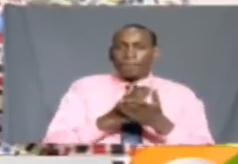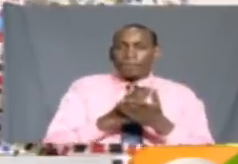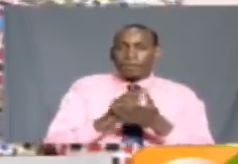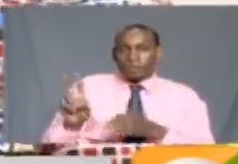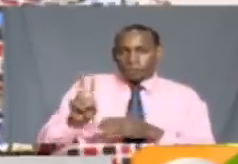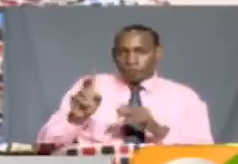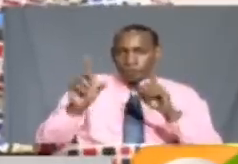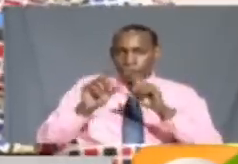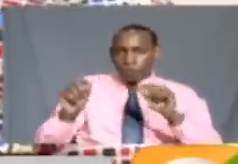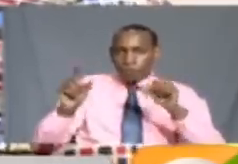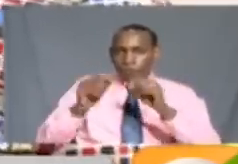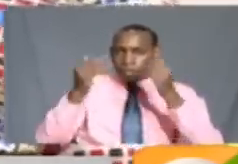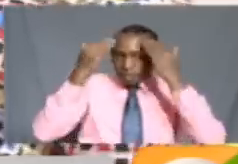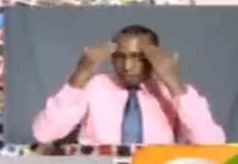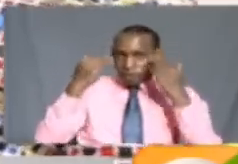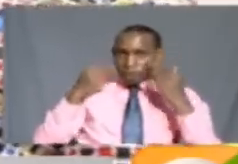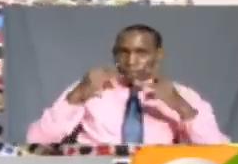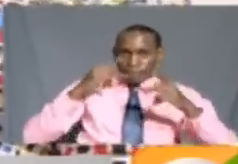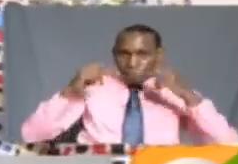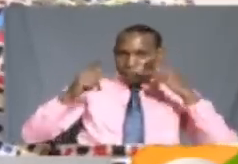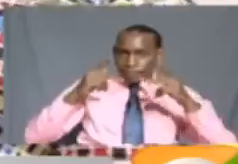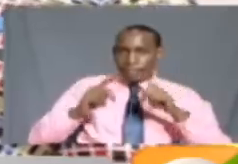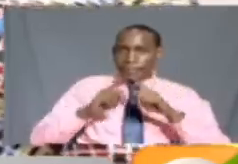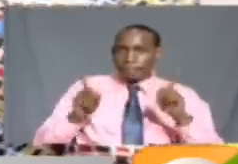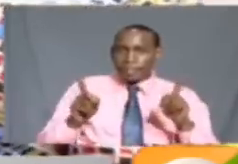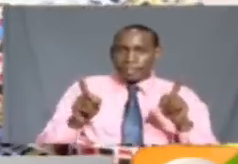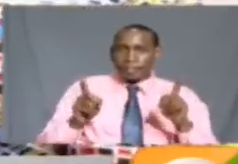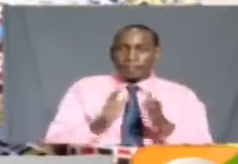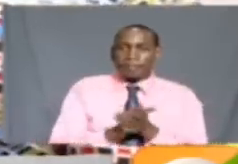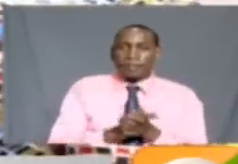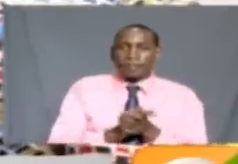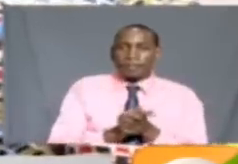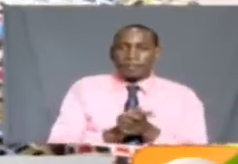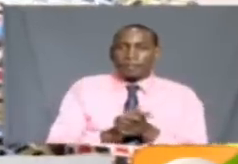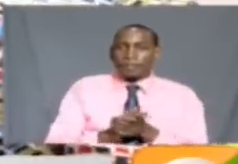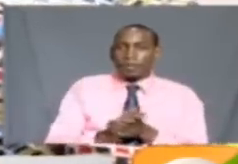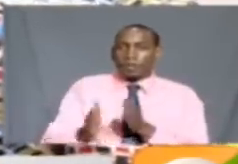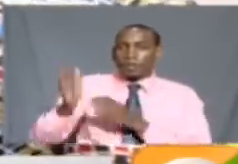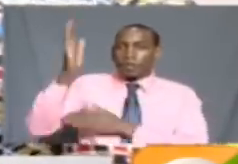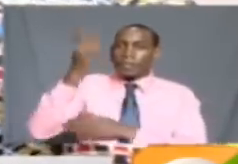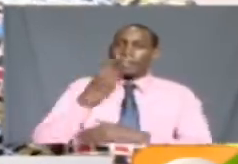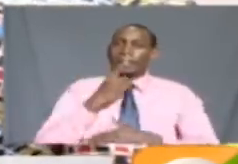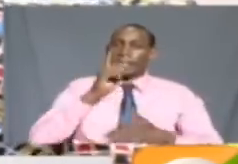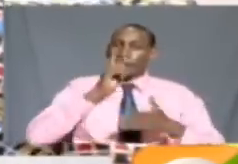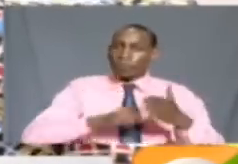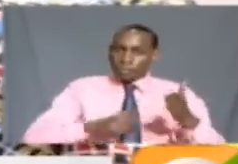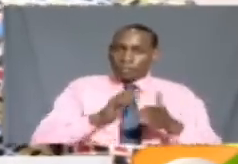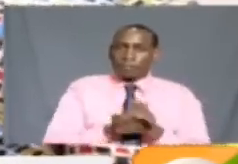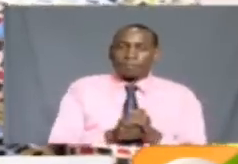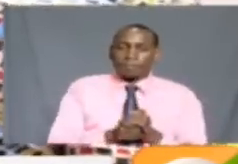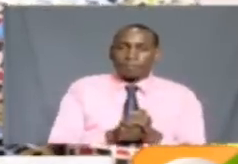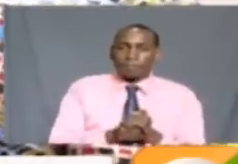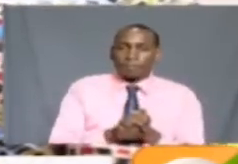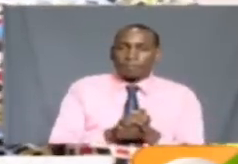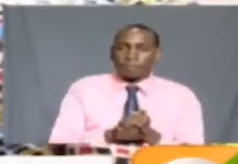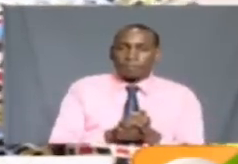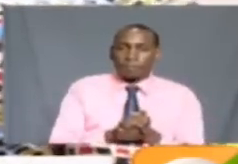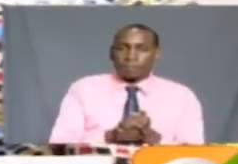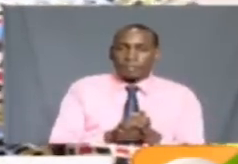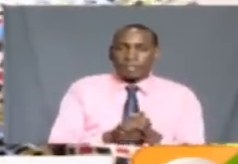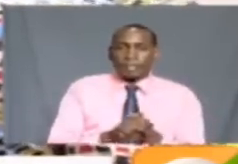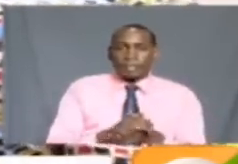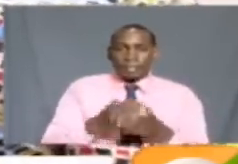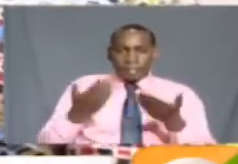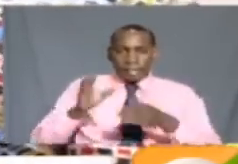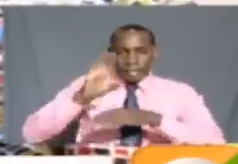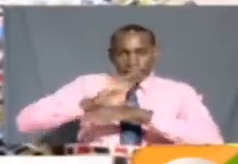from the judicial point of view, but there's also the approach, what has God said? And this is where, you know, the church comes